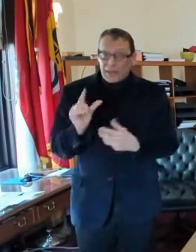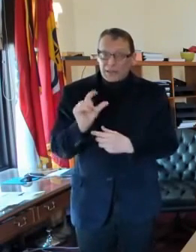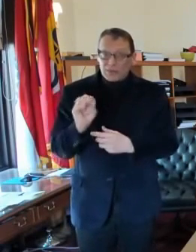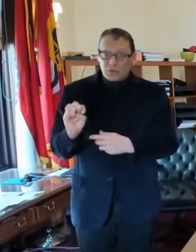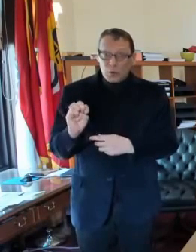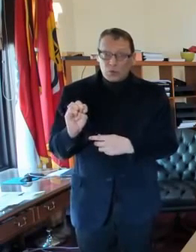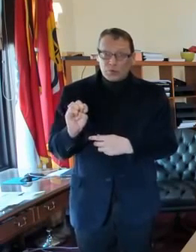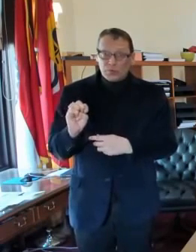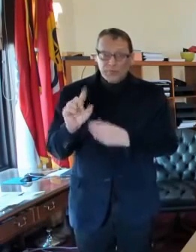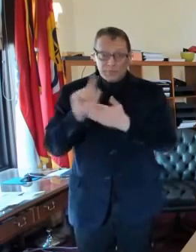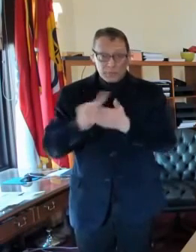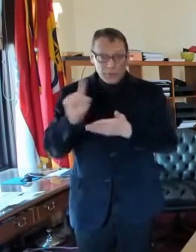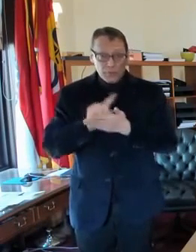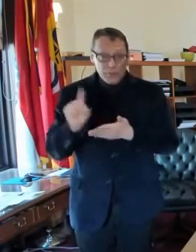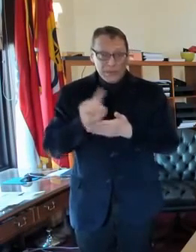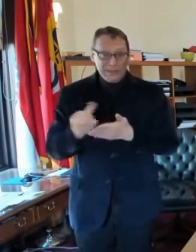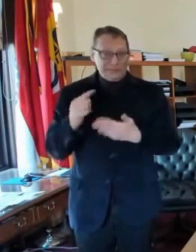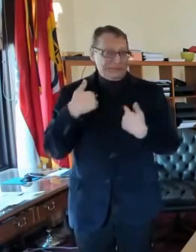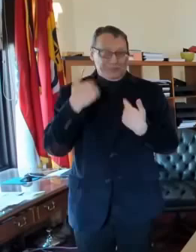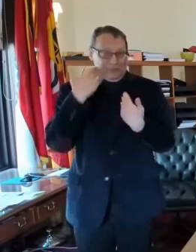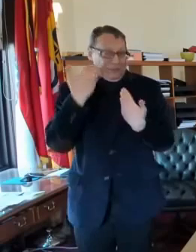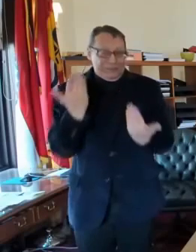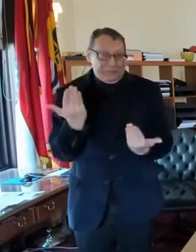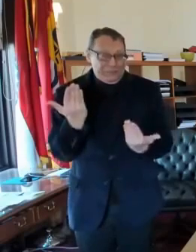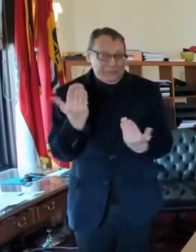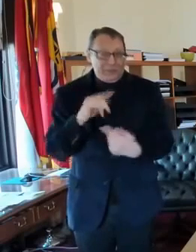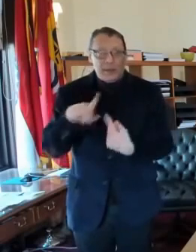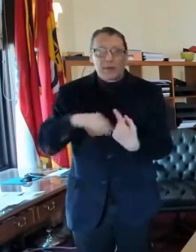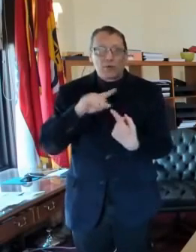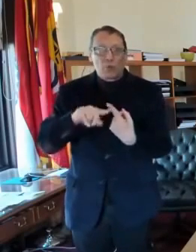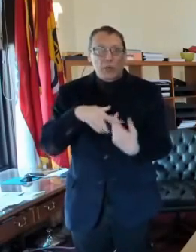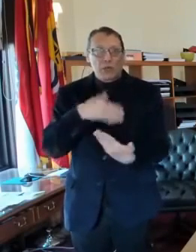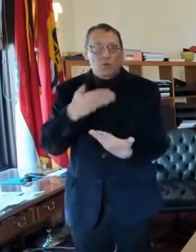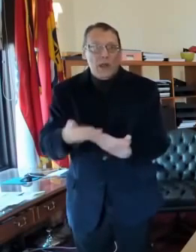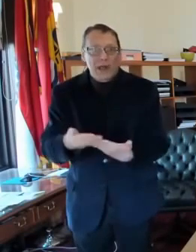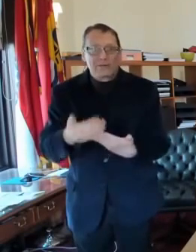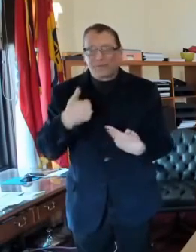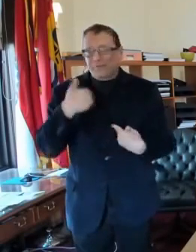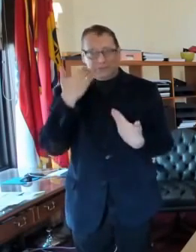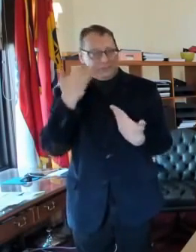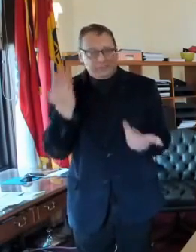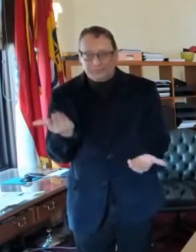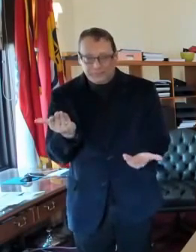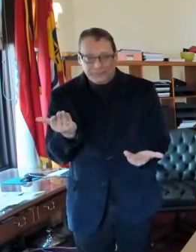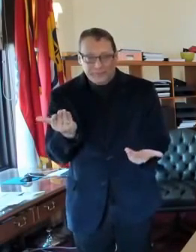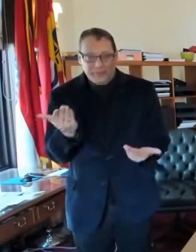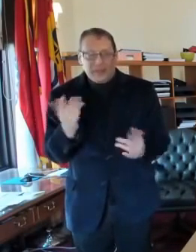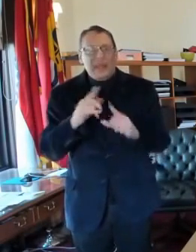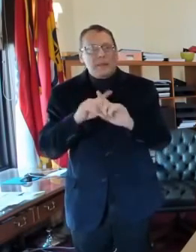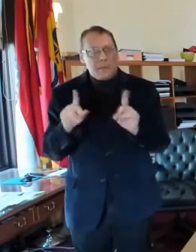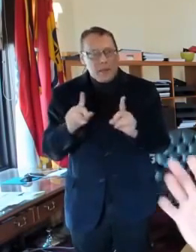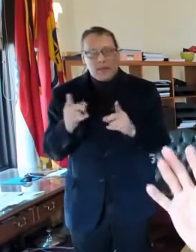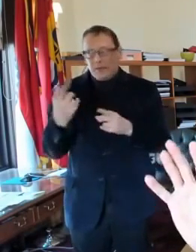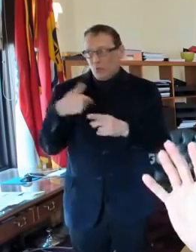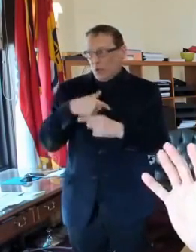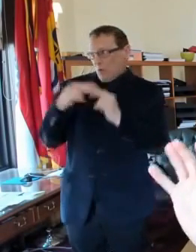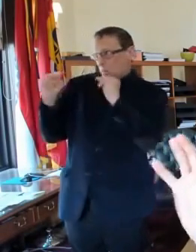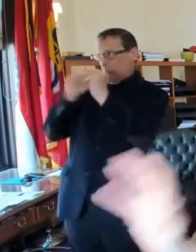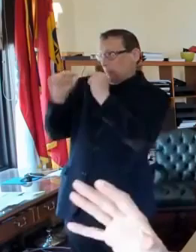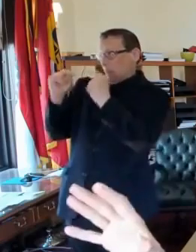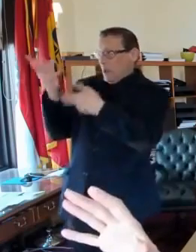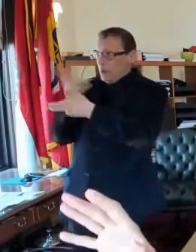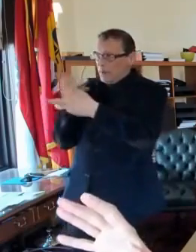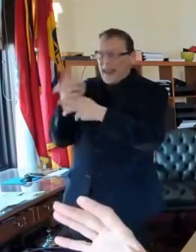get per week or on what schedule we'll get it, but all those logistics are being worked out. It comes from